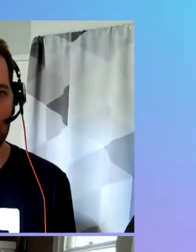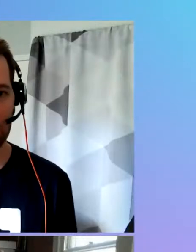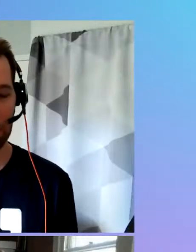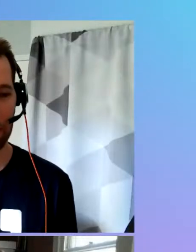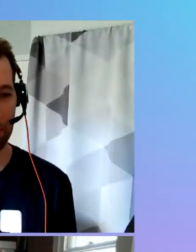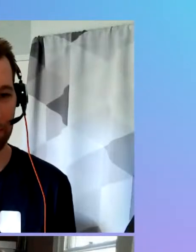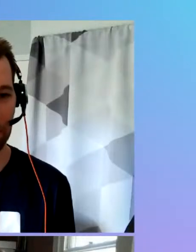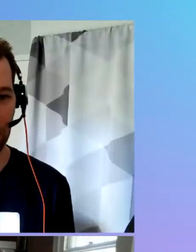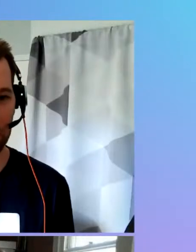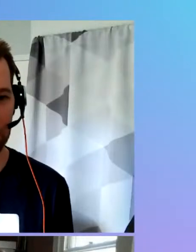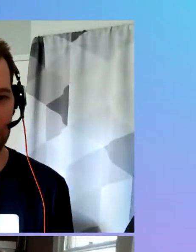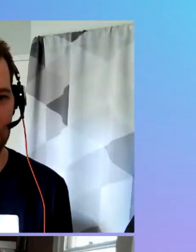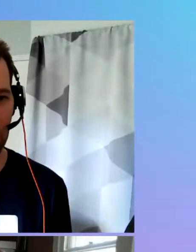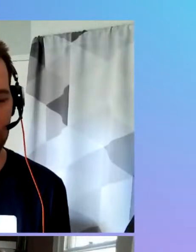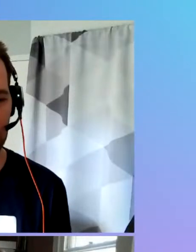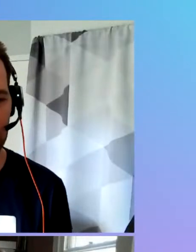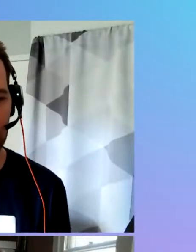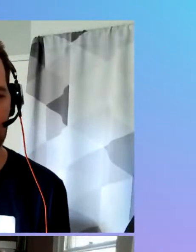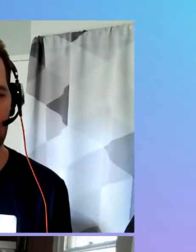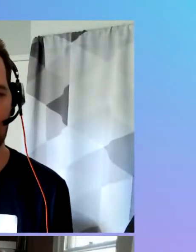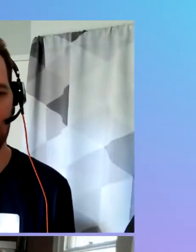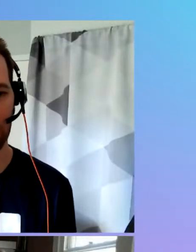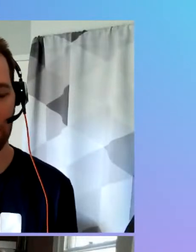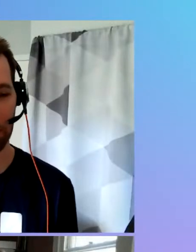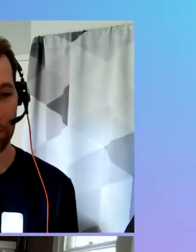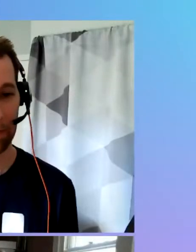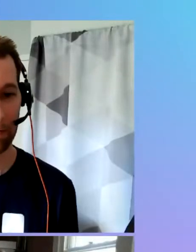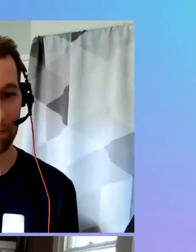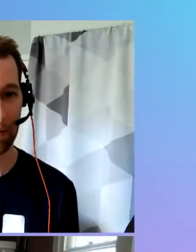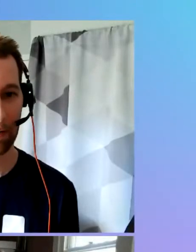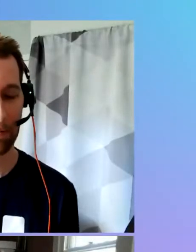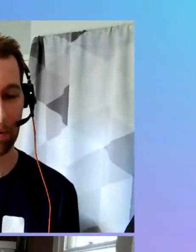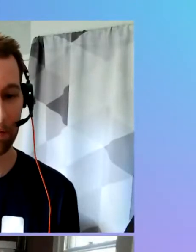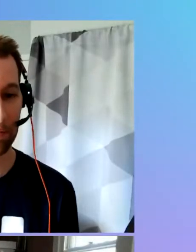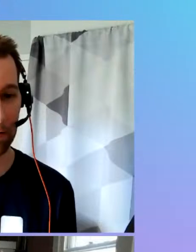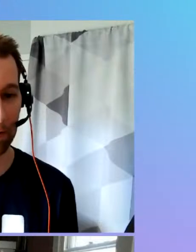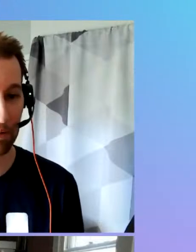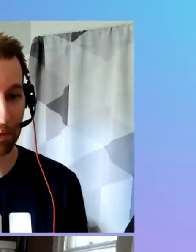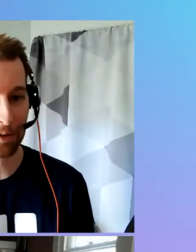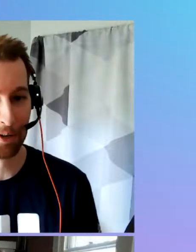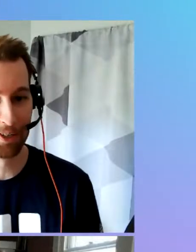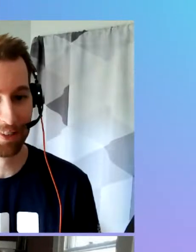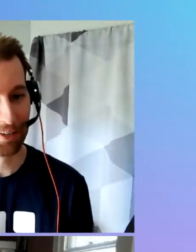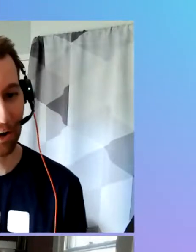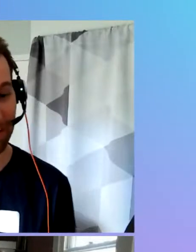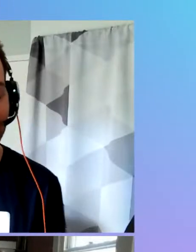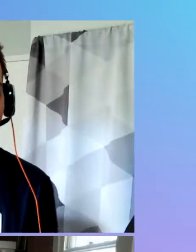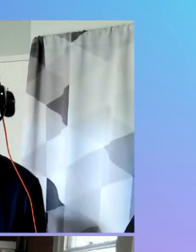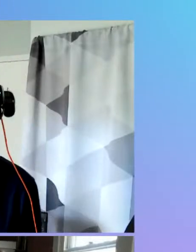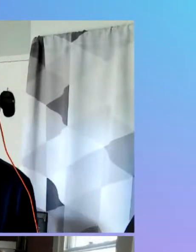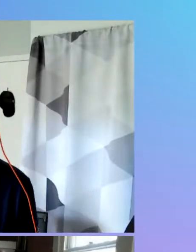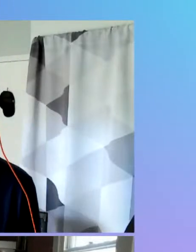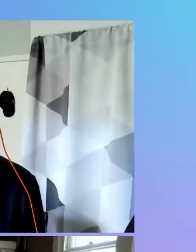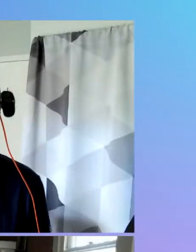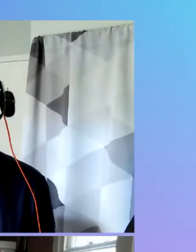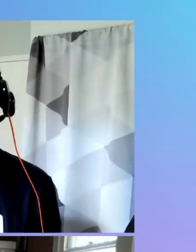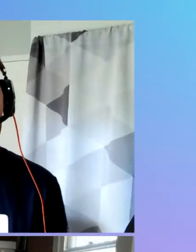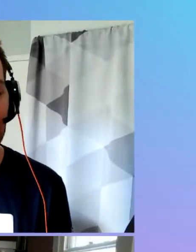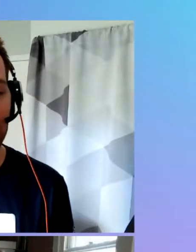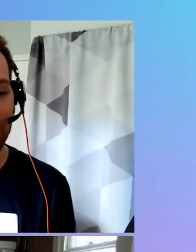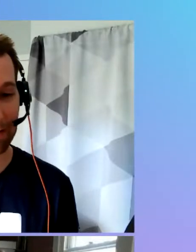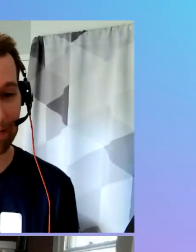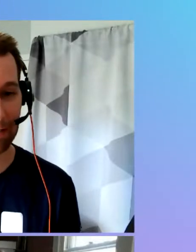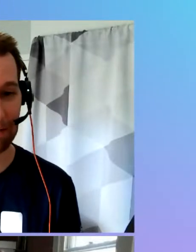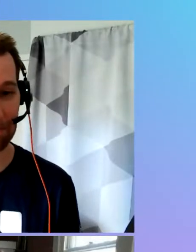Q&A if you'd like to submit a question. If you could evaluate the questions that are already there and upvote the ones